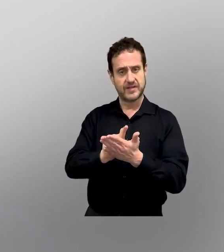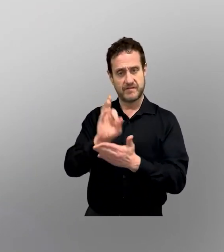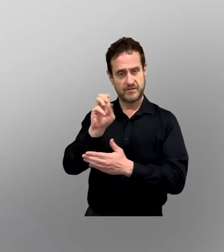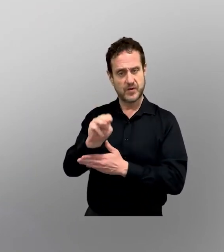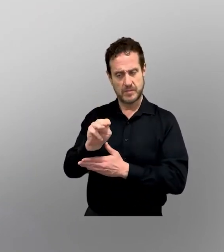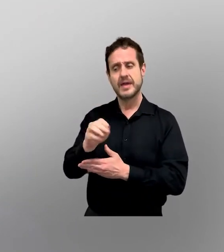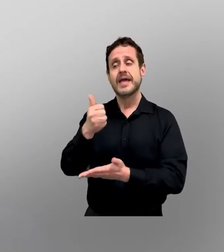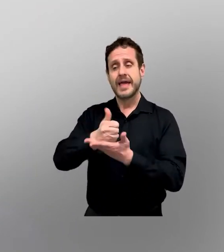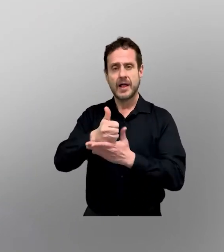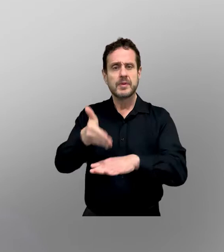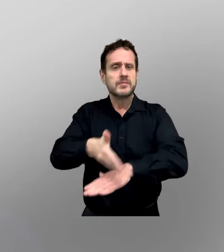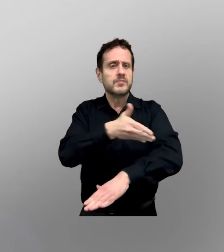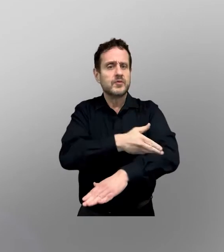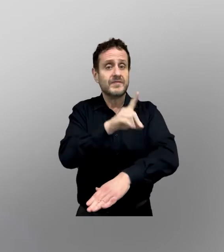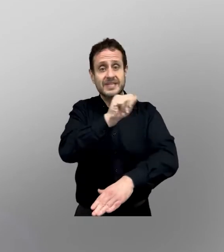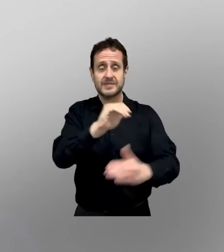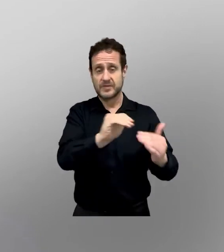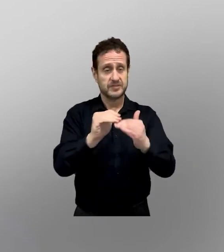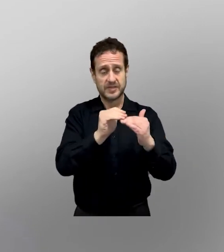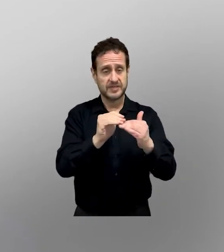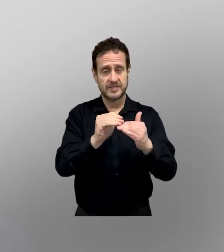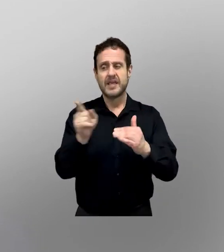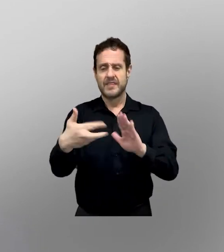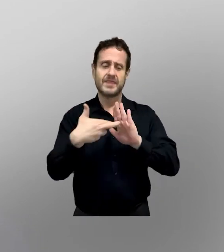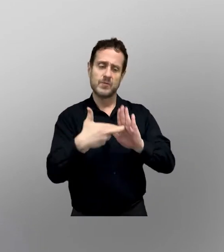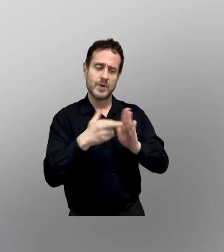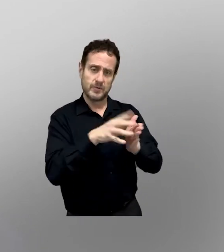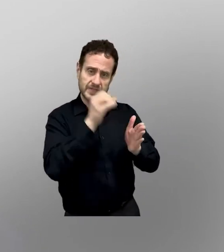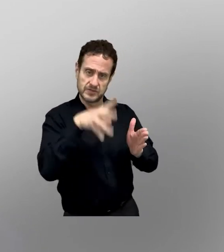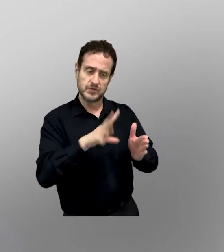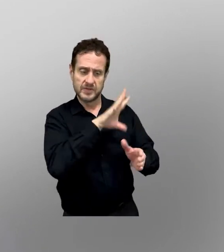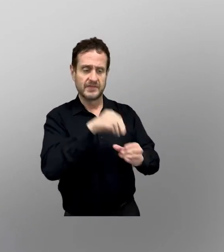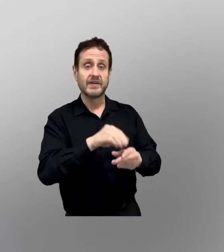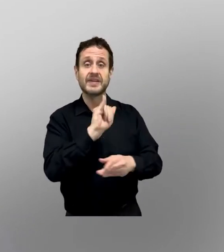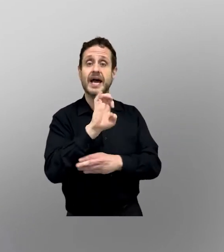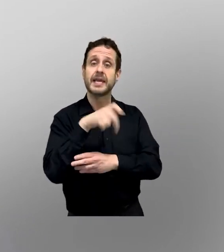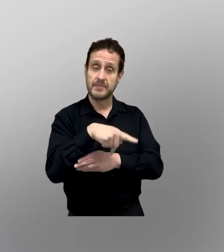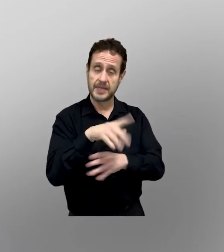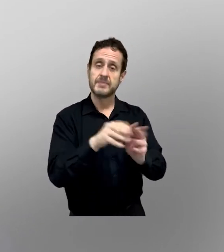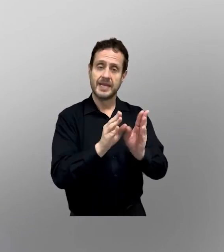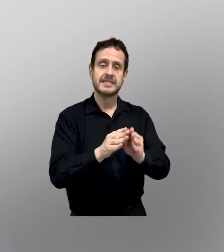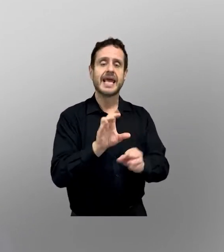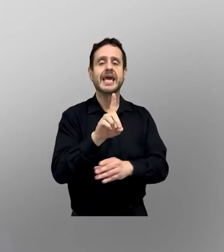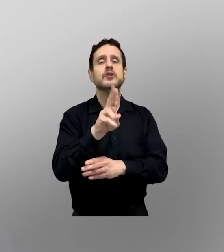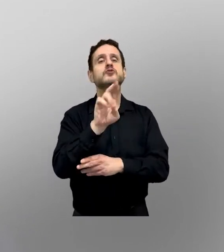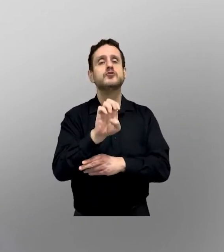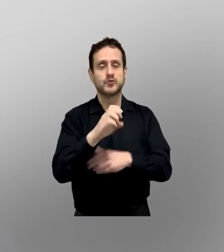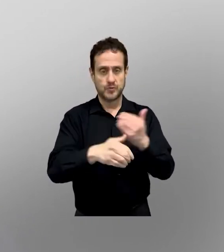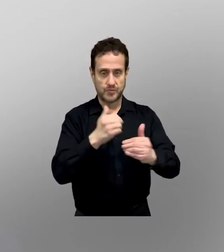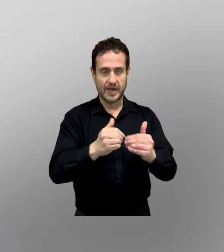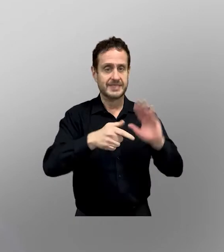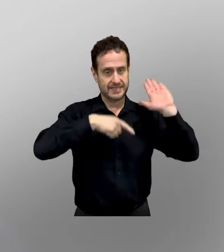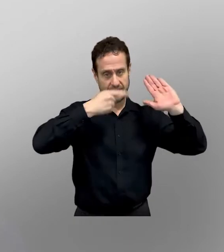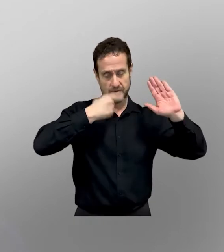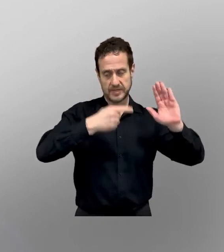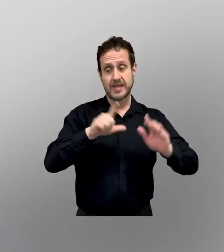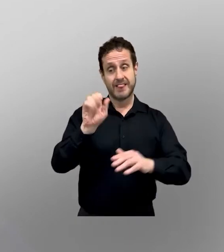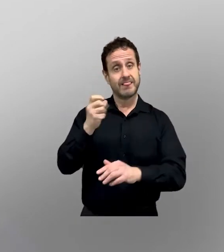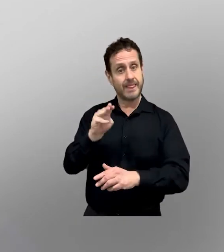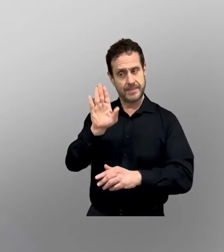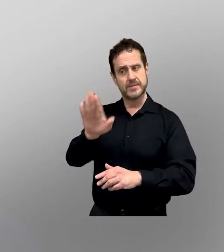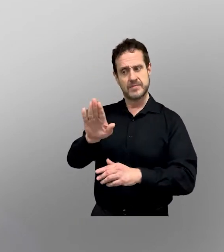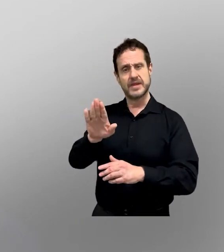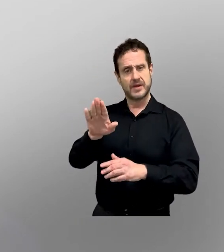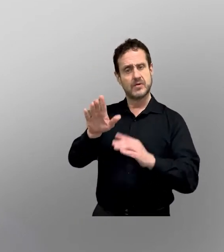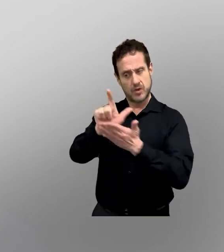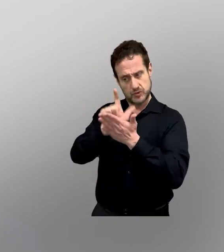help advance disability justice by representing students in IEP meetings and due process hearings.